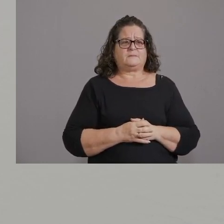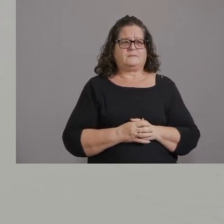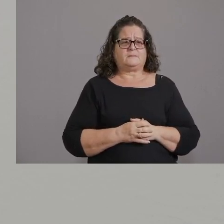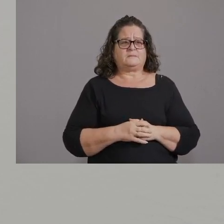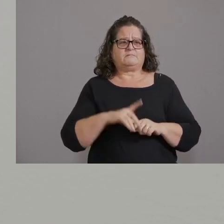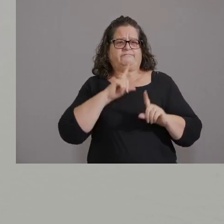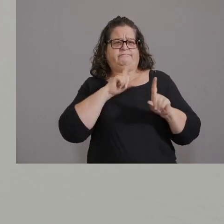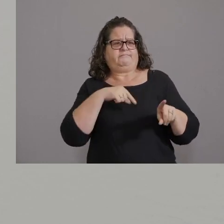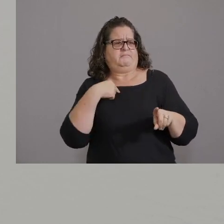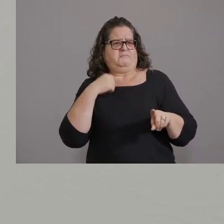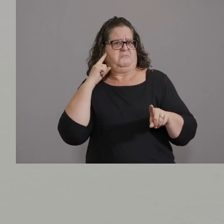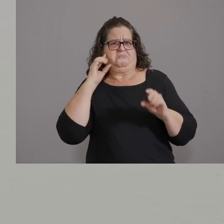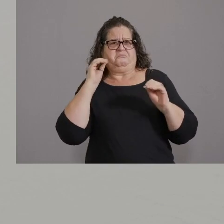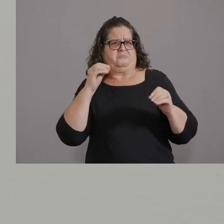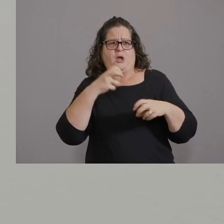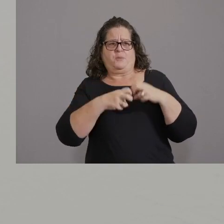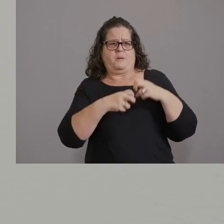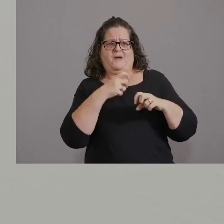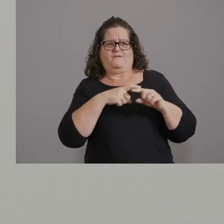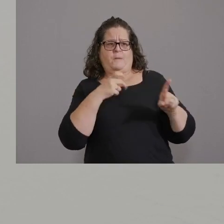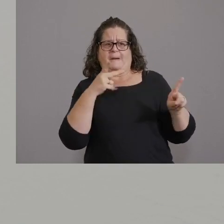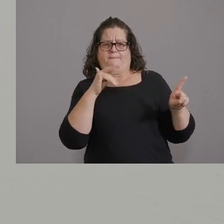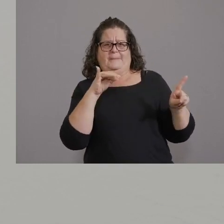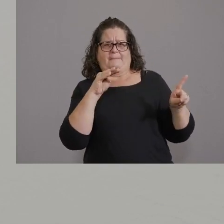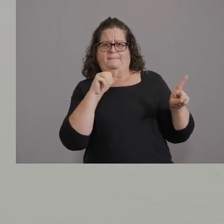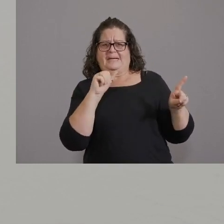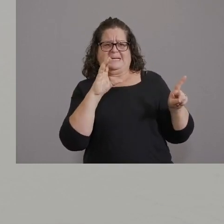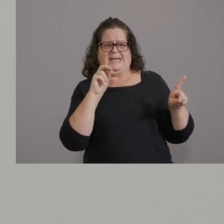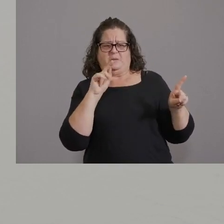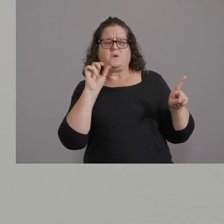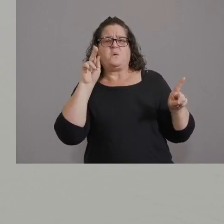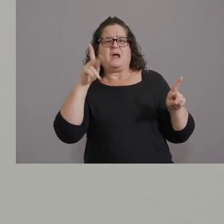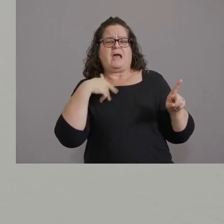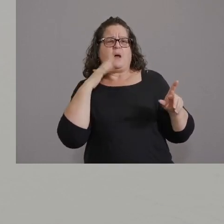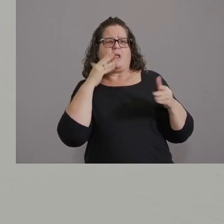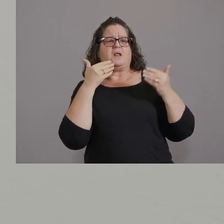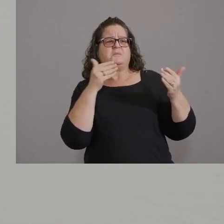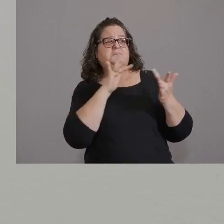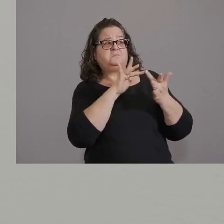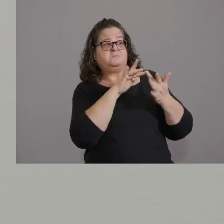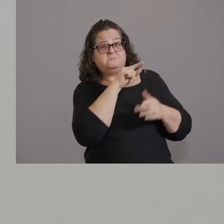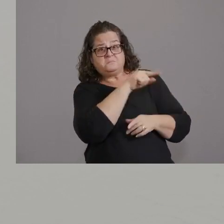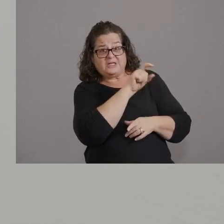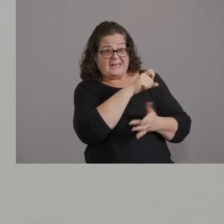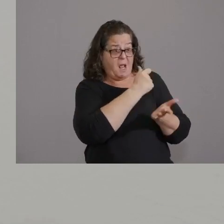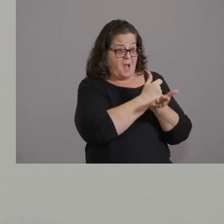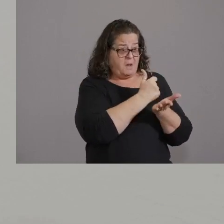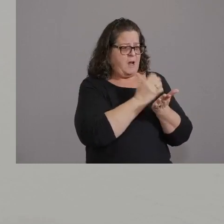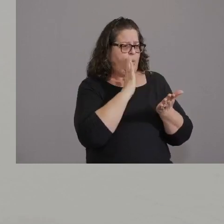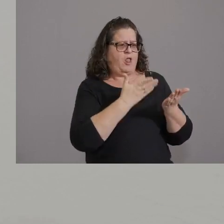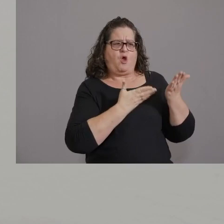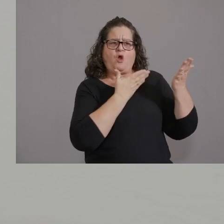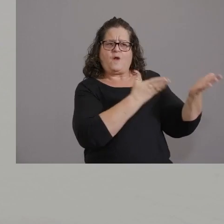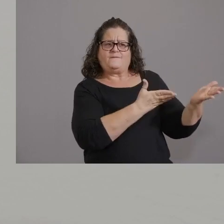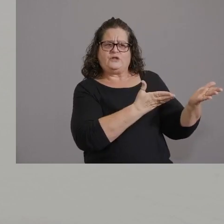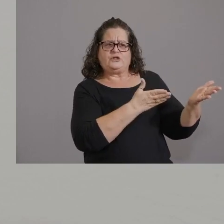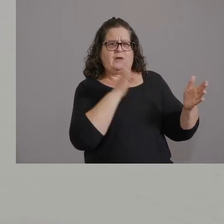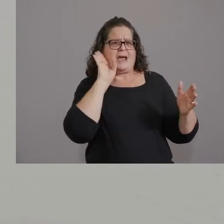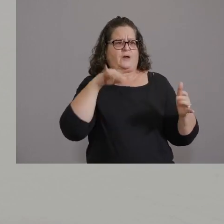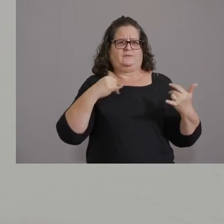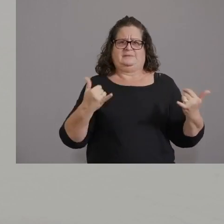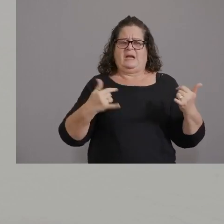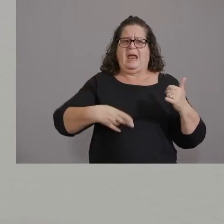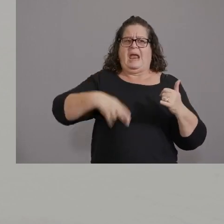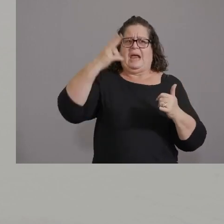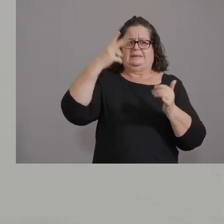what resources we can offer to assist with that. We know that there's a lot of demand for the vaccine, especially in the